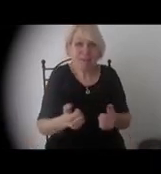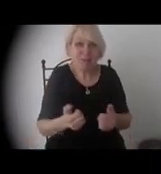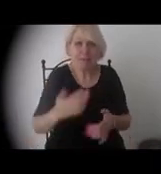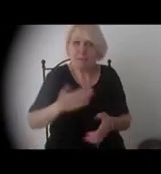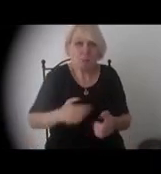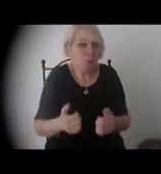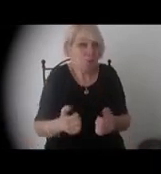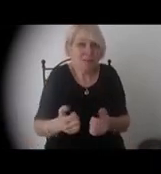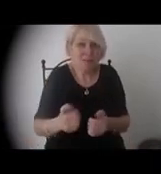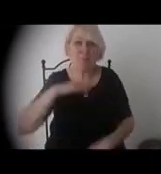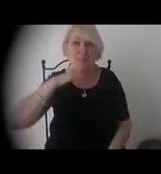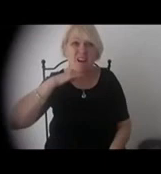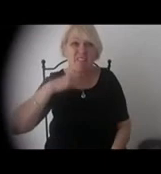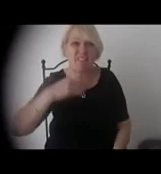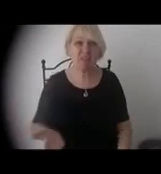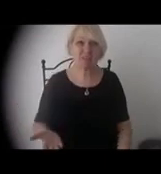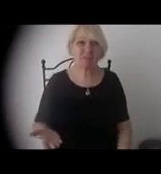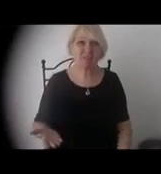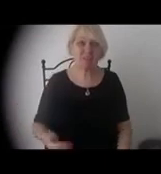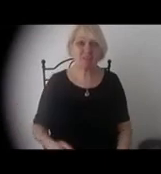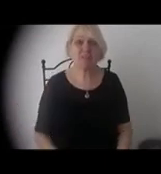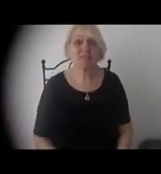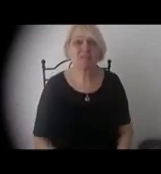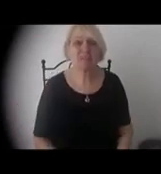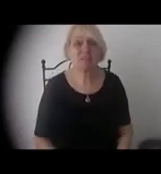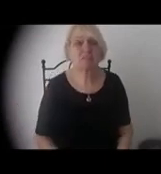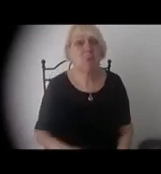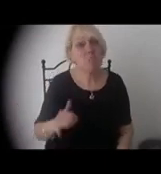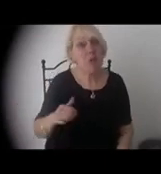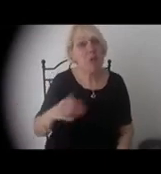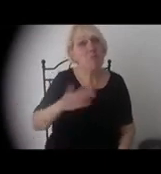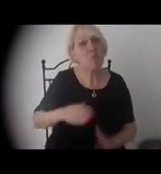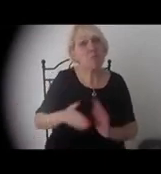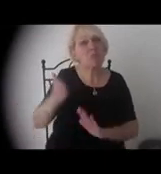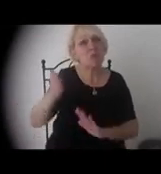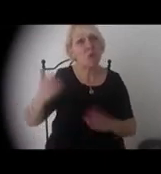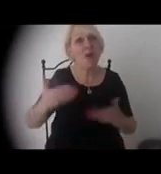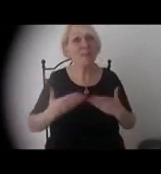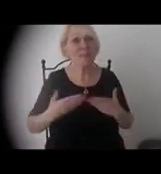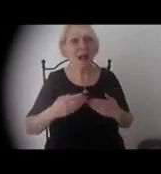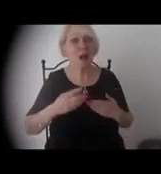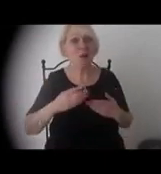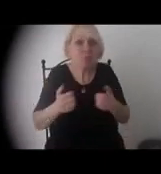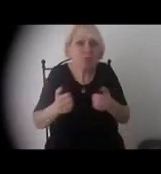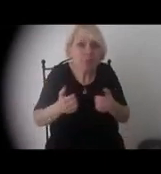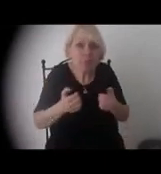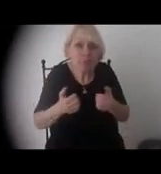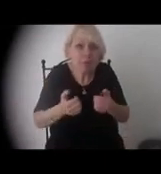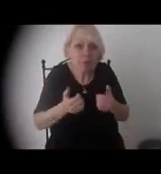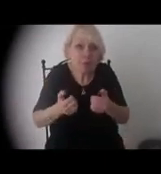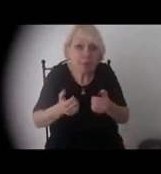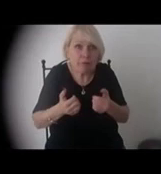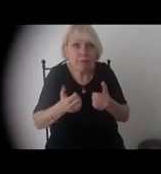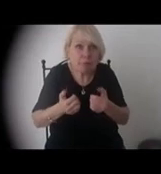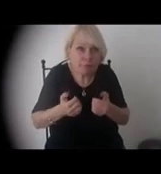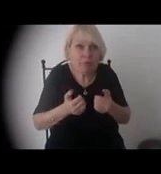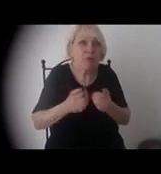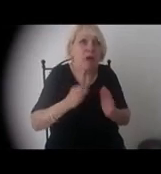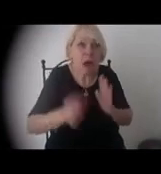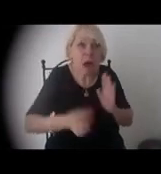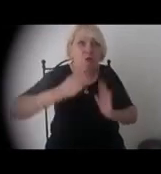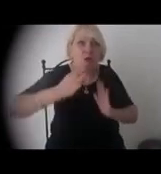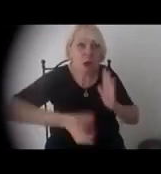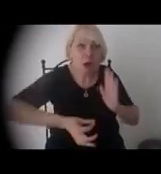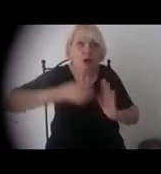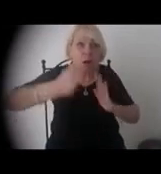person who's engaging more with the outside world as lockdown is easing. So it's definitely something worth wondering